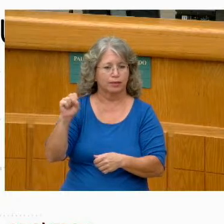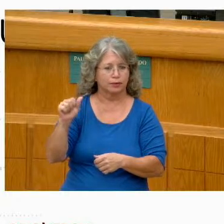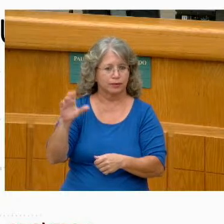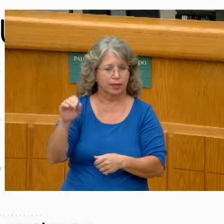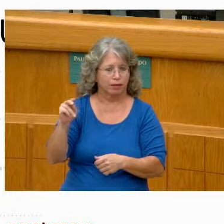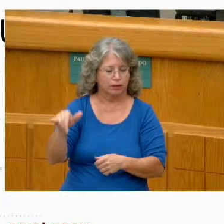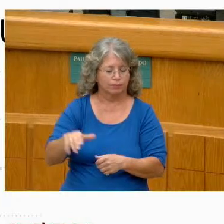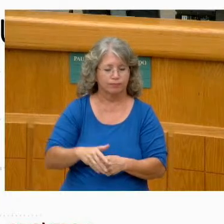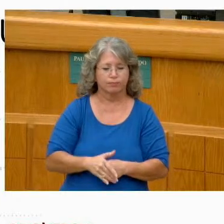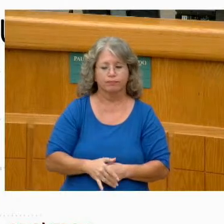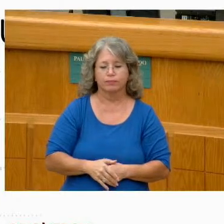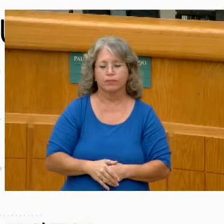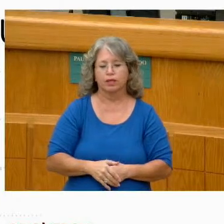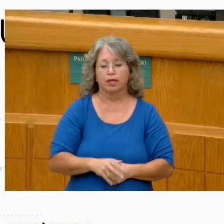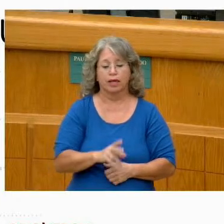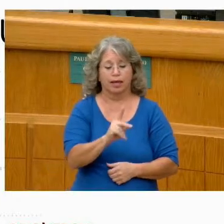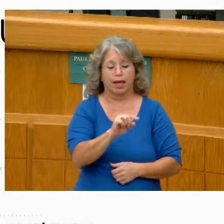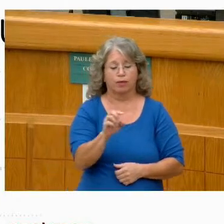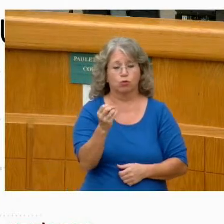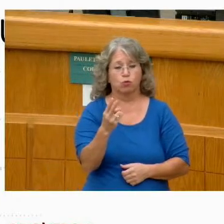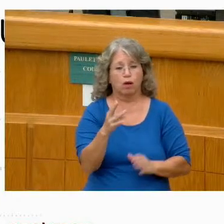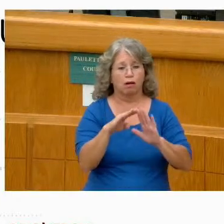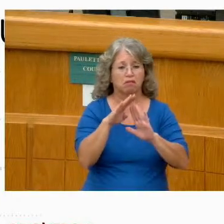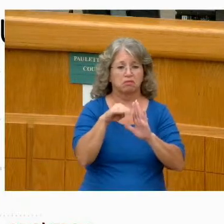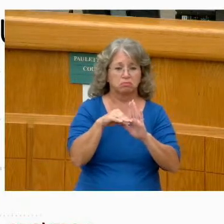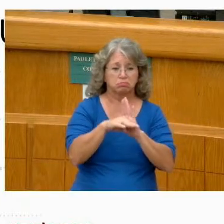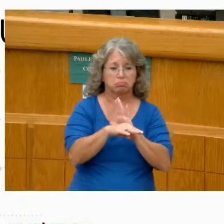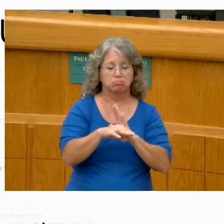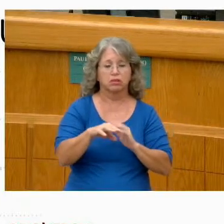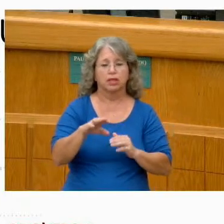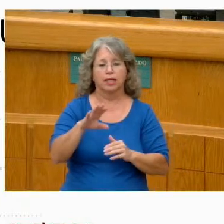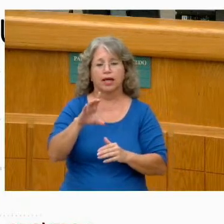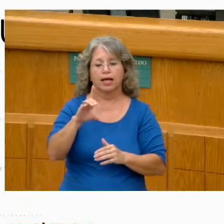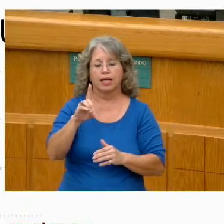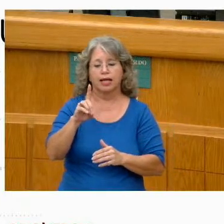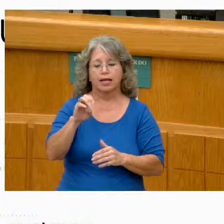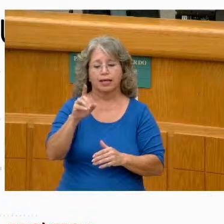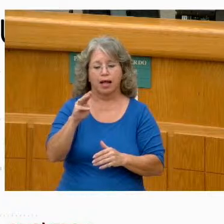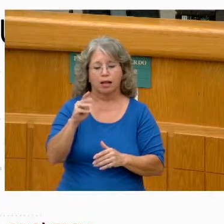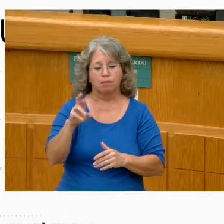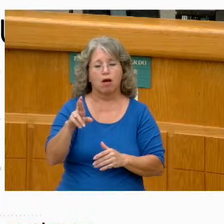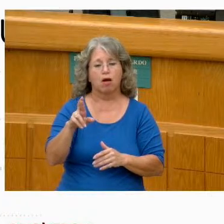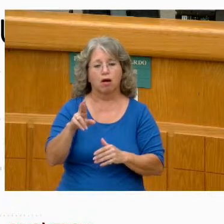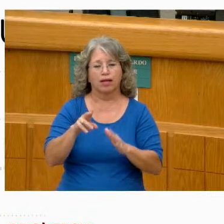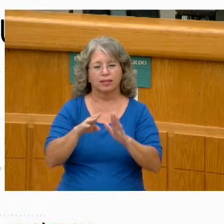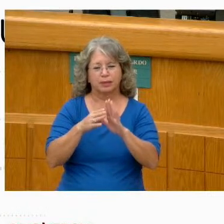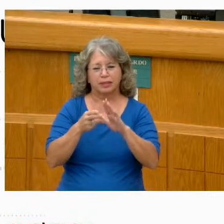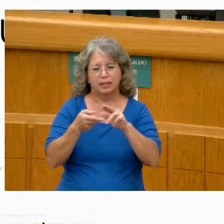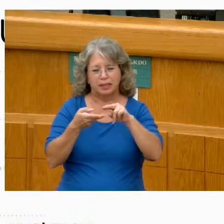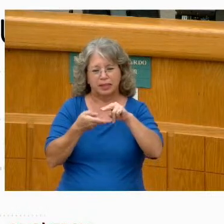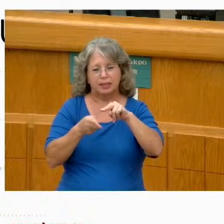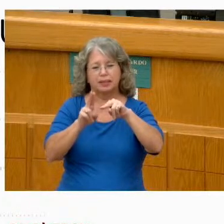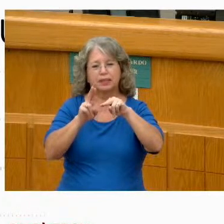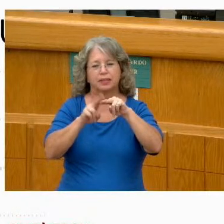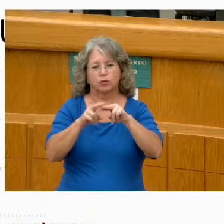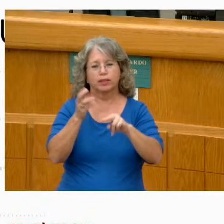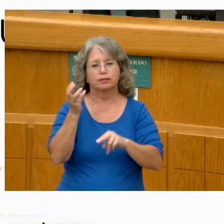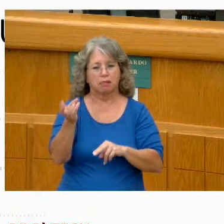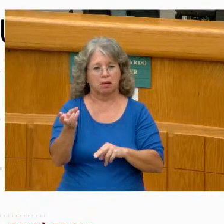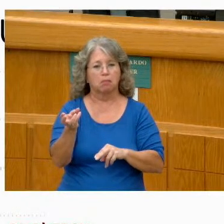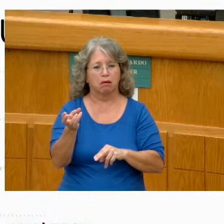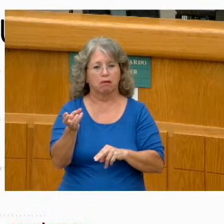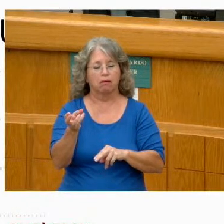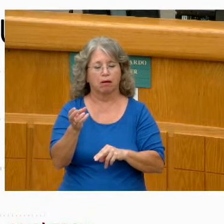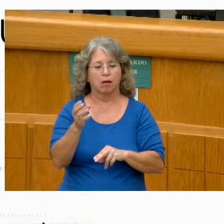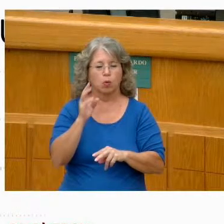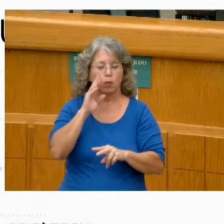past week, and the junior colleges, which includes Del Mar, have been increasing very slightly. So we're going to keep an eye on this